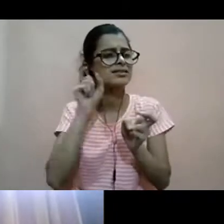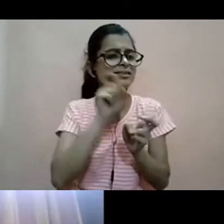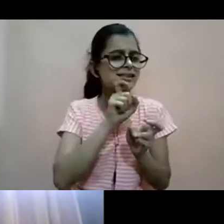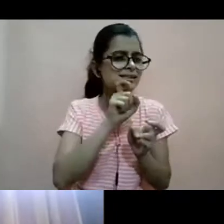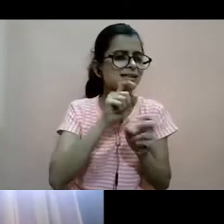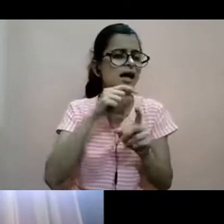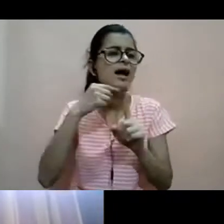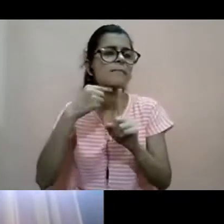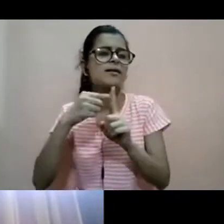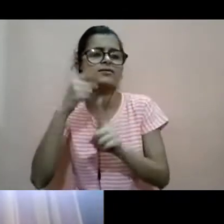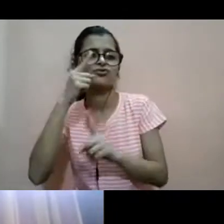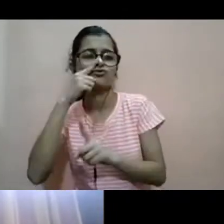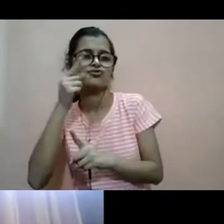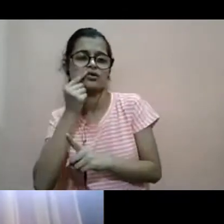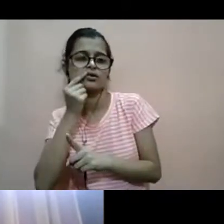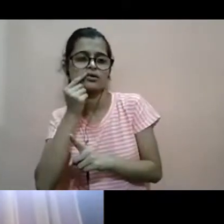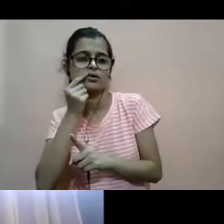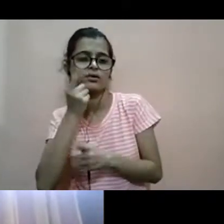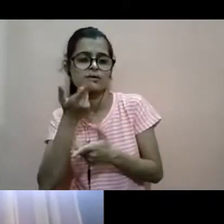and gender.